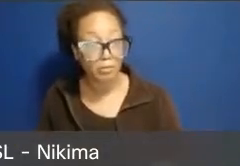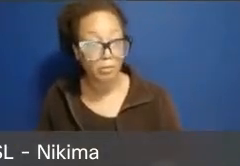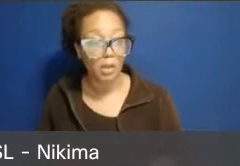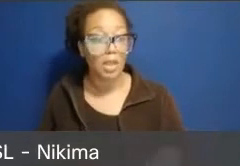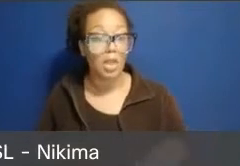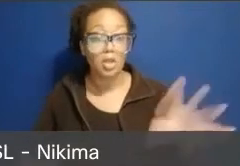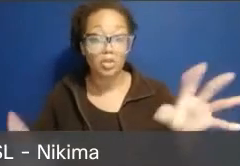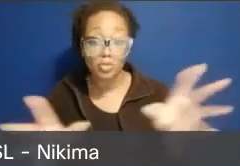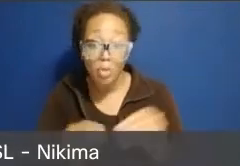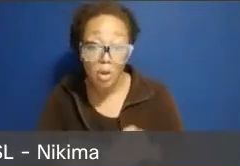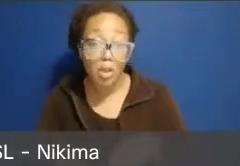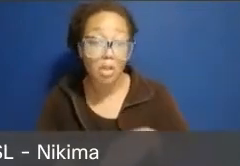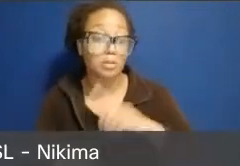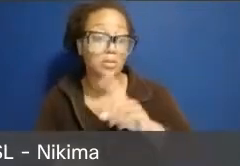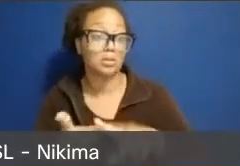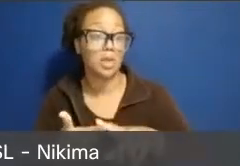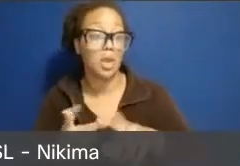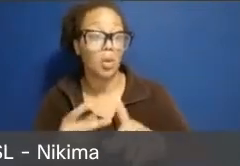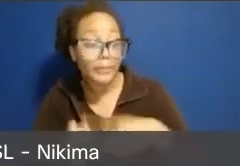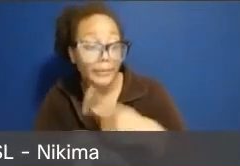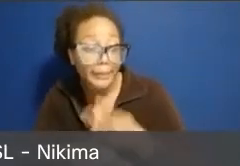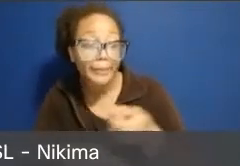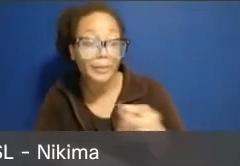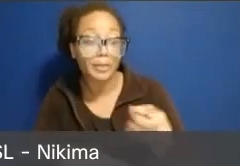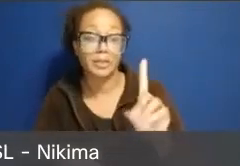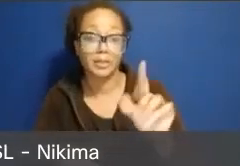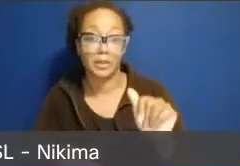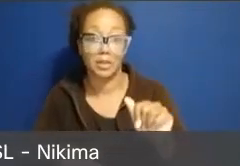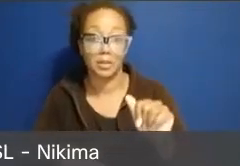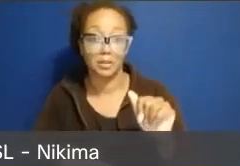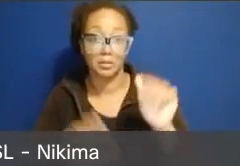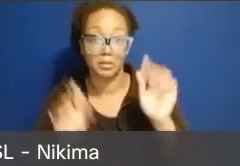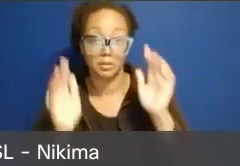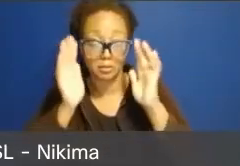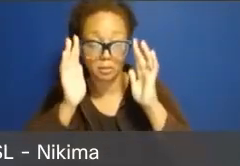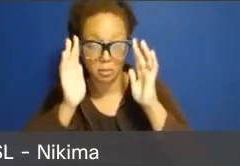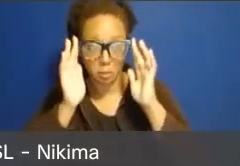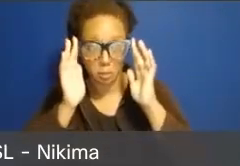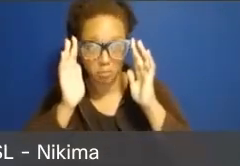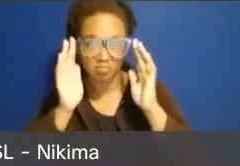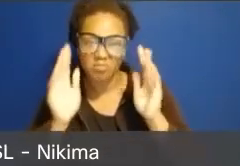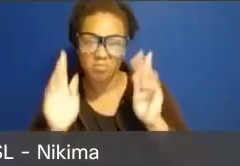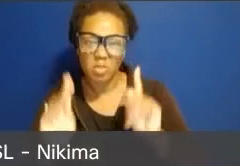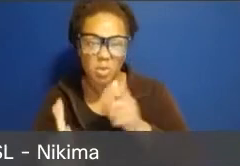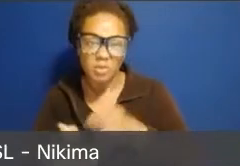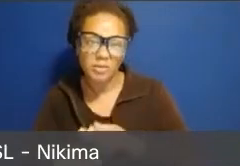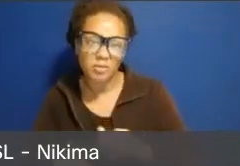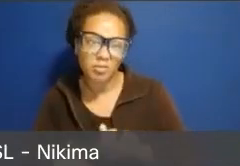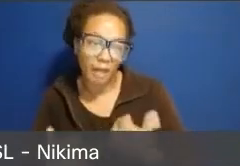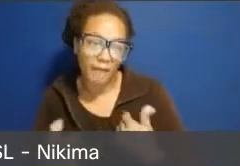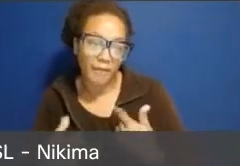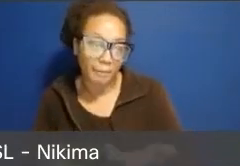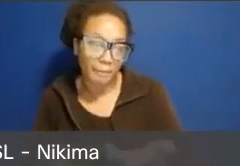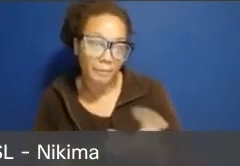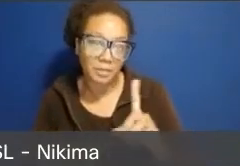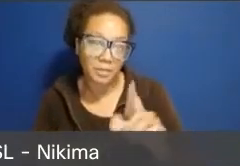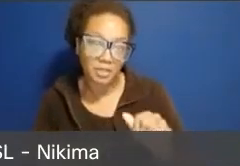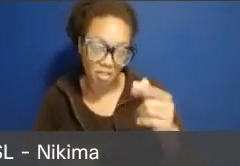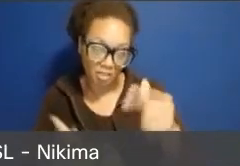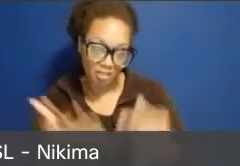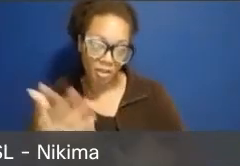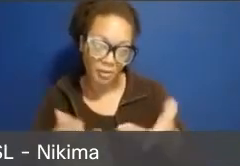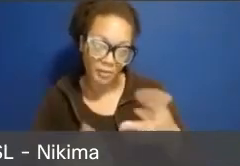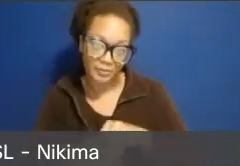it's going to give you their disability, or persons with disabilities. And again, some race,